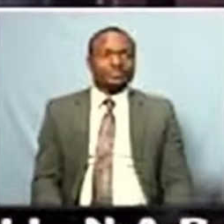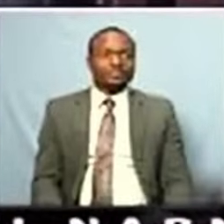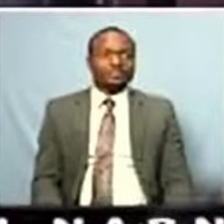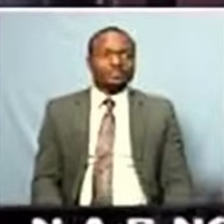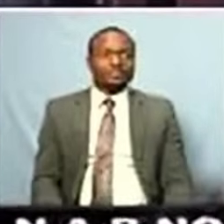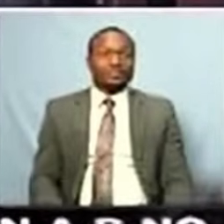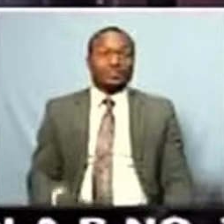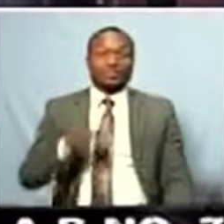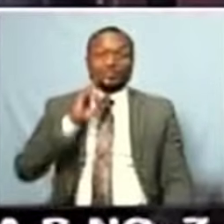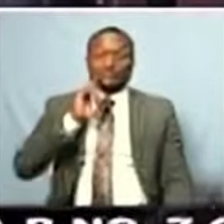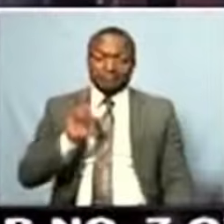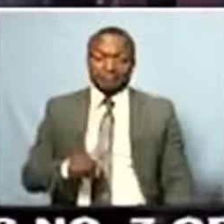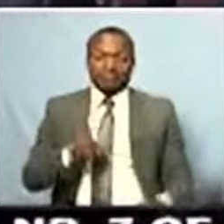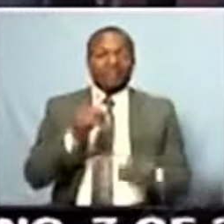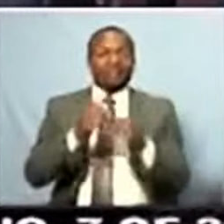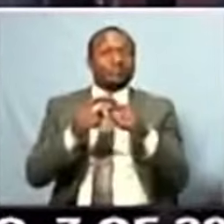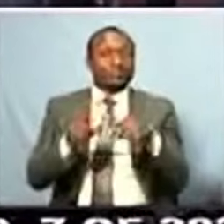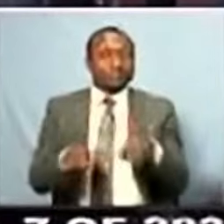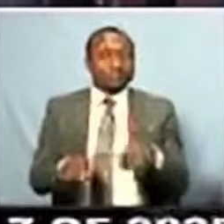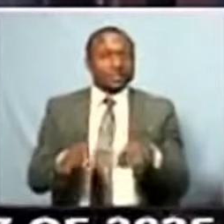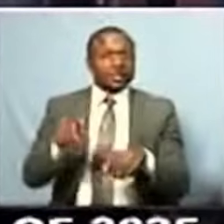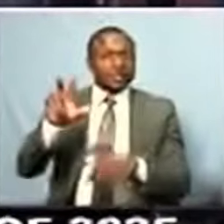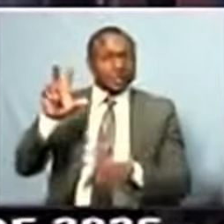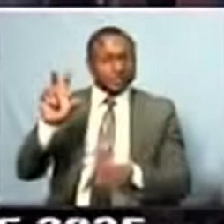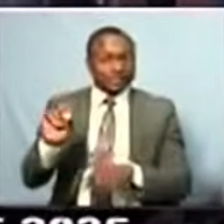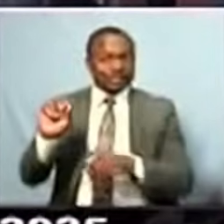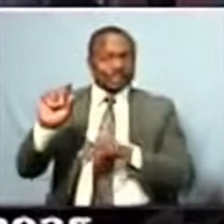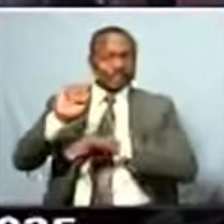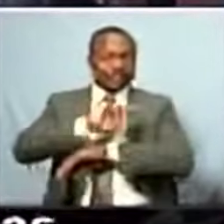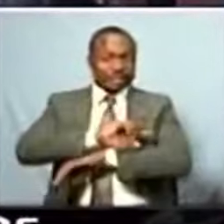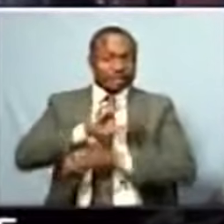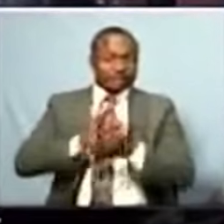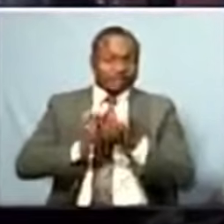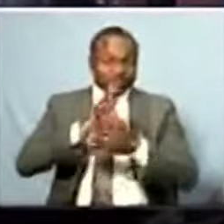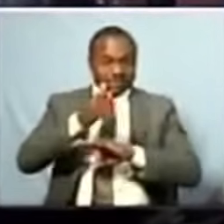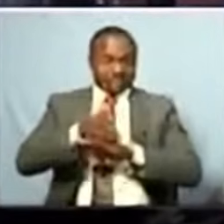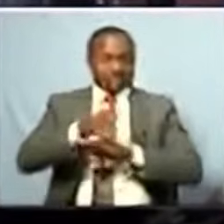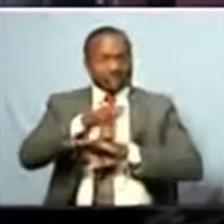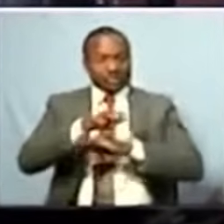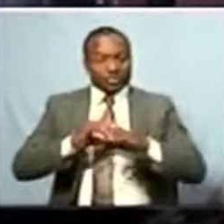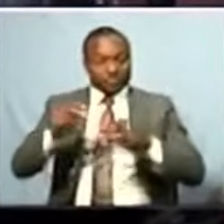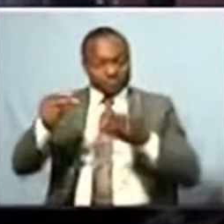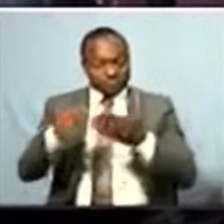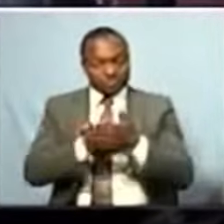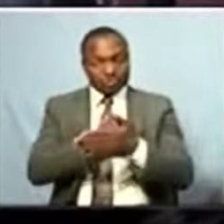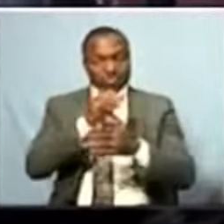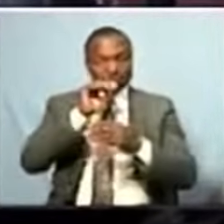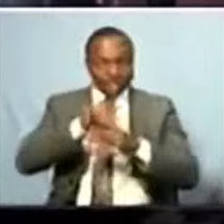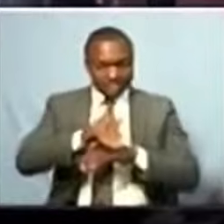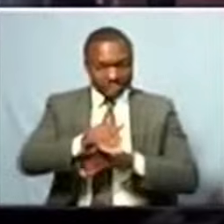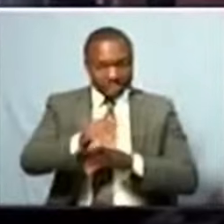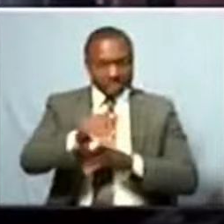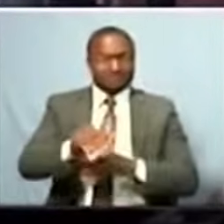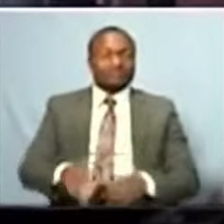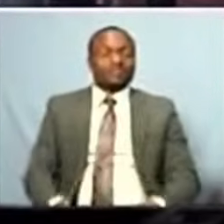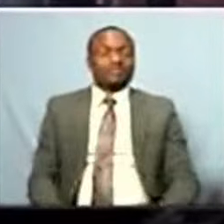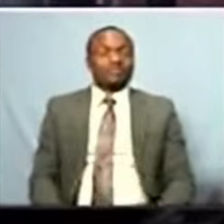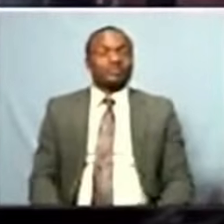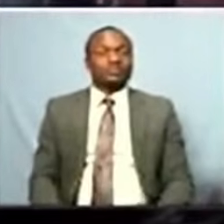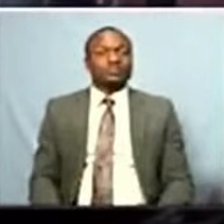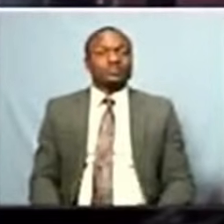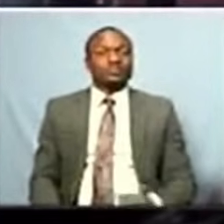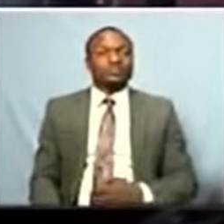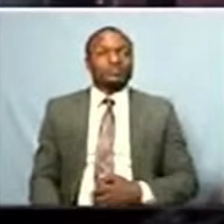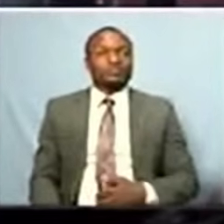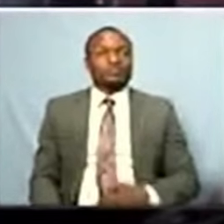and it must be held within 30 days after calling of fresh nominations. The